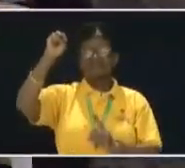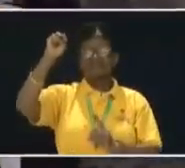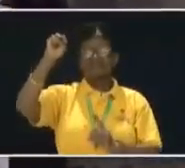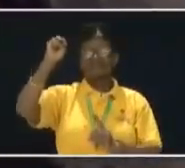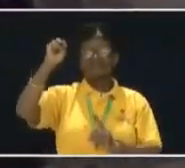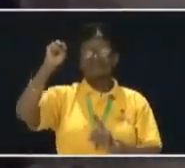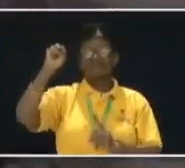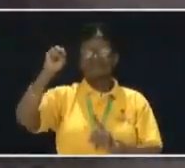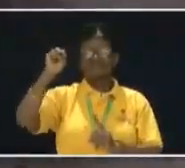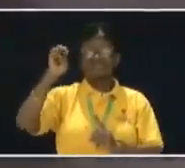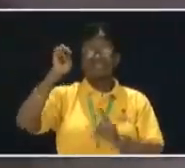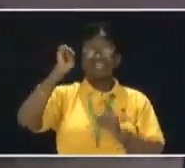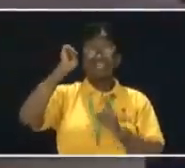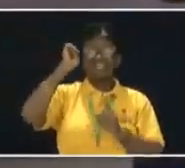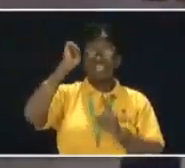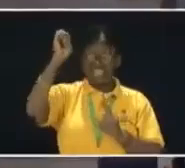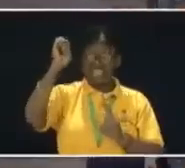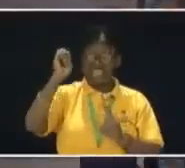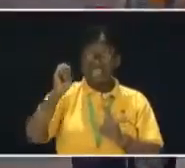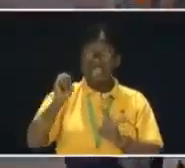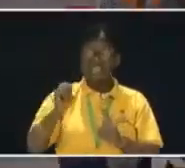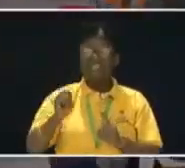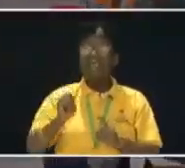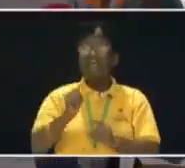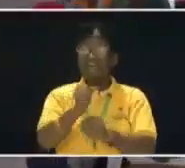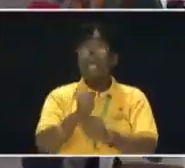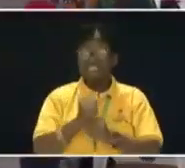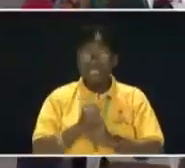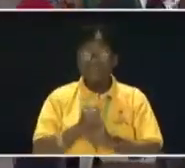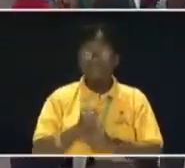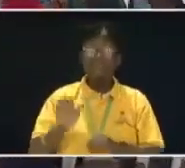He deserves your worship.